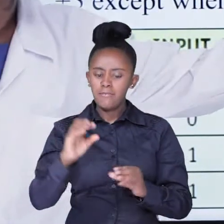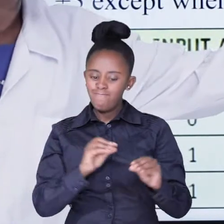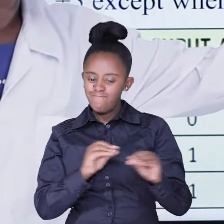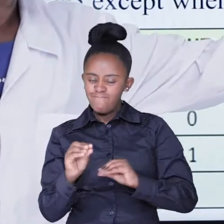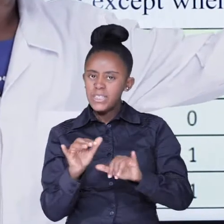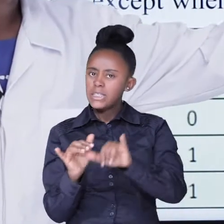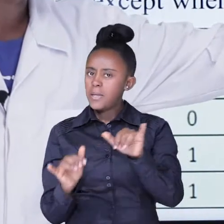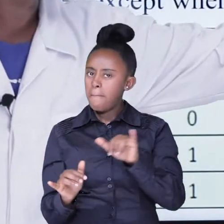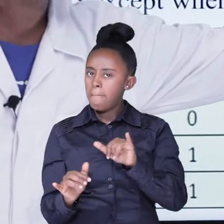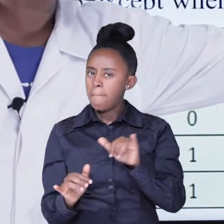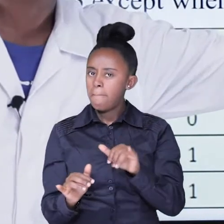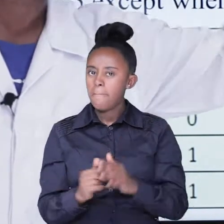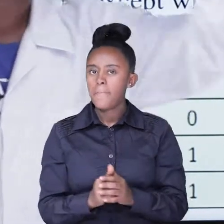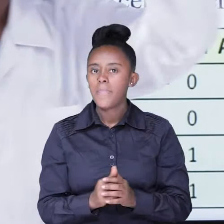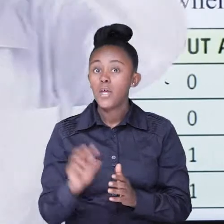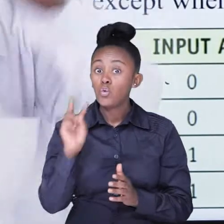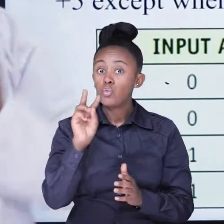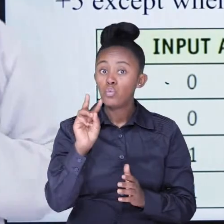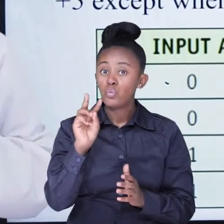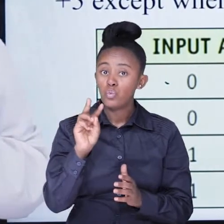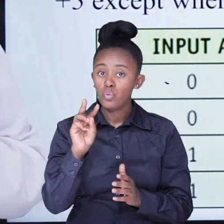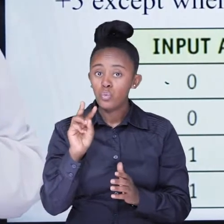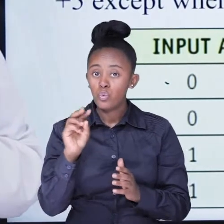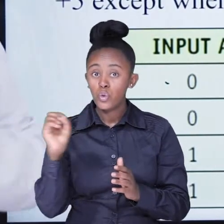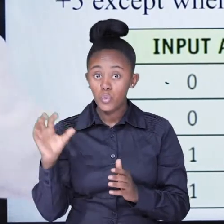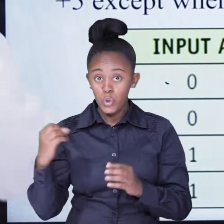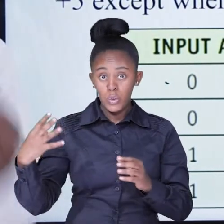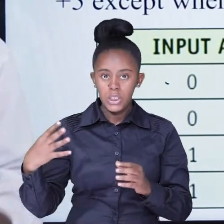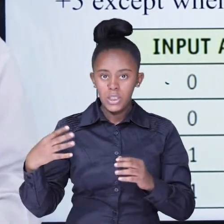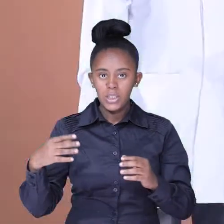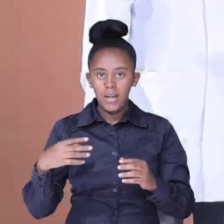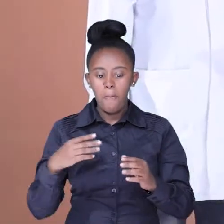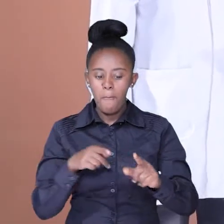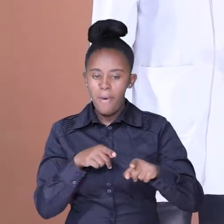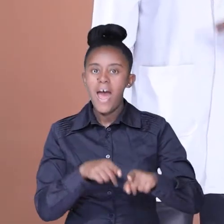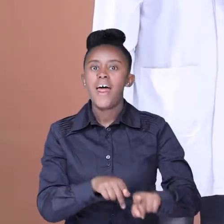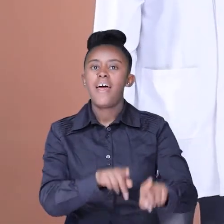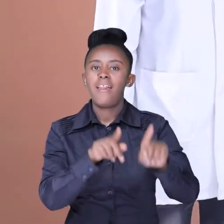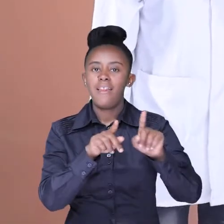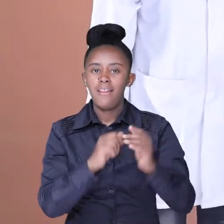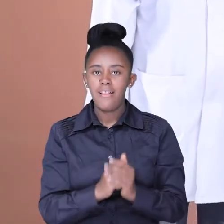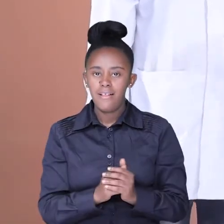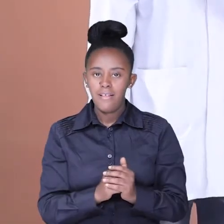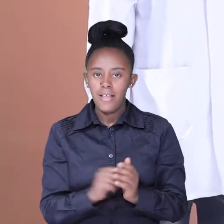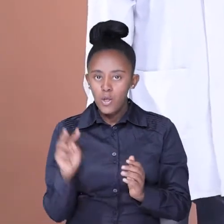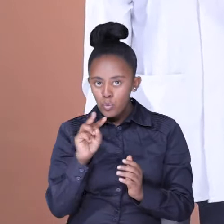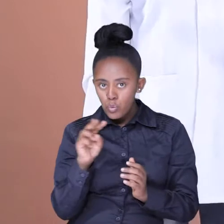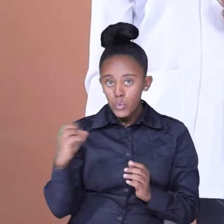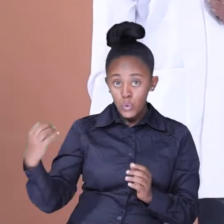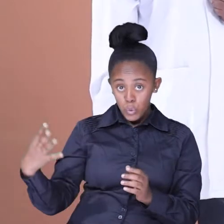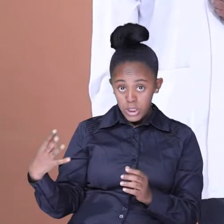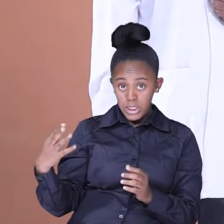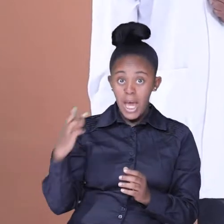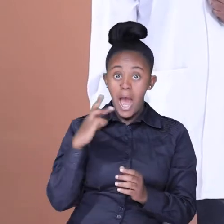the same two switches in parallel. What happens when two switches are in